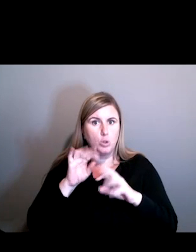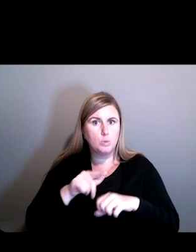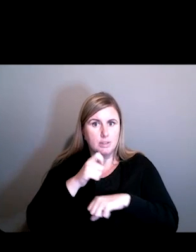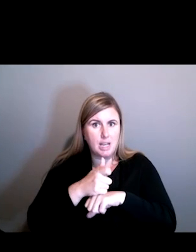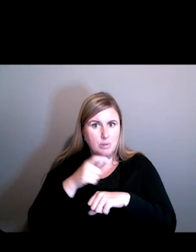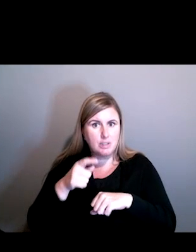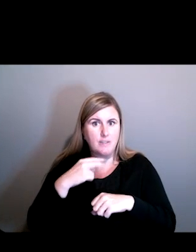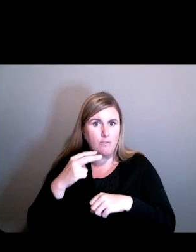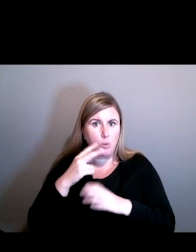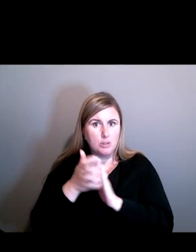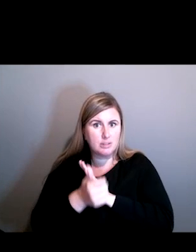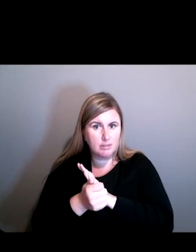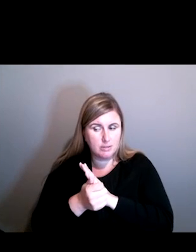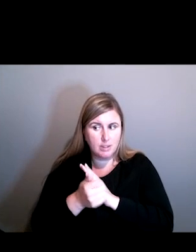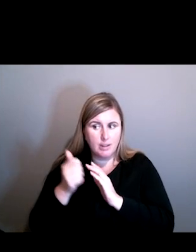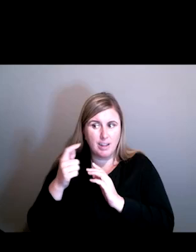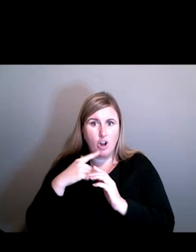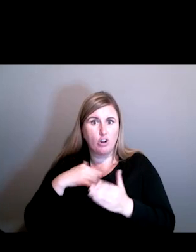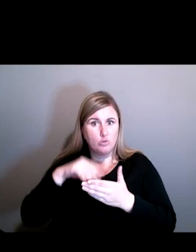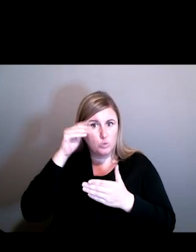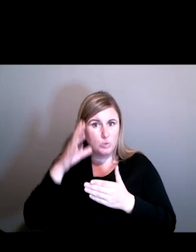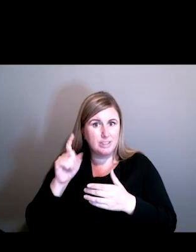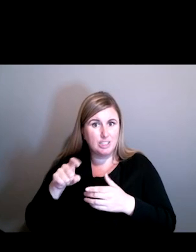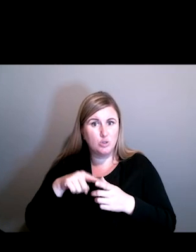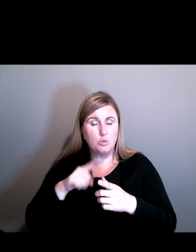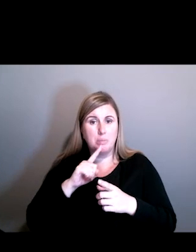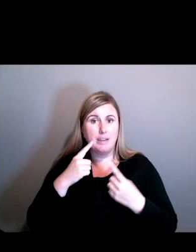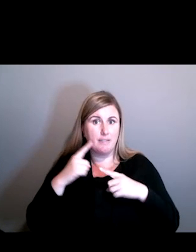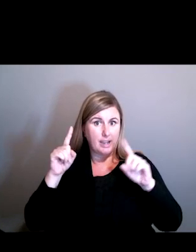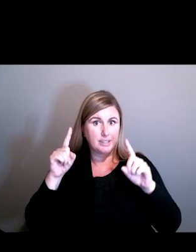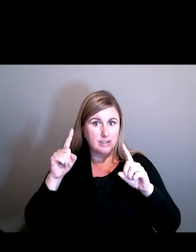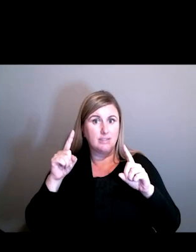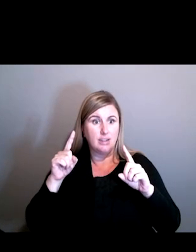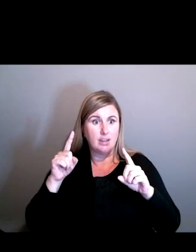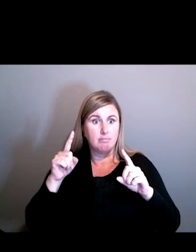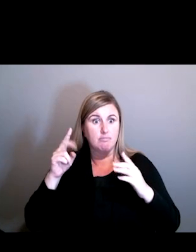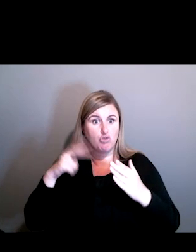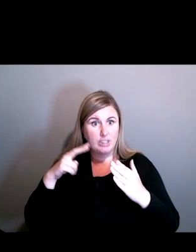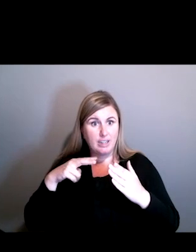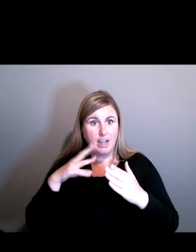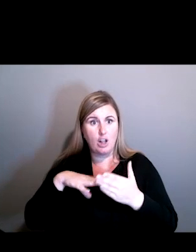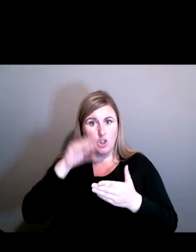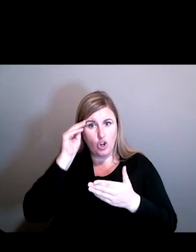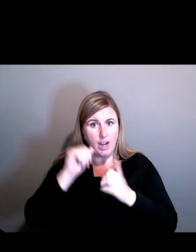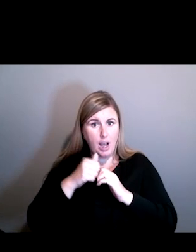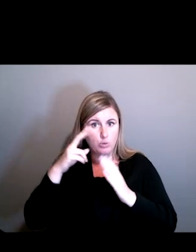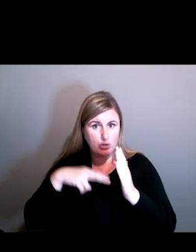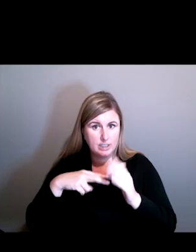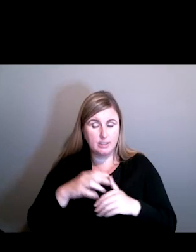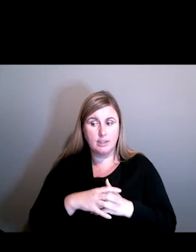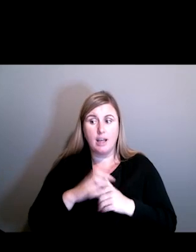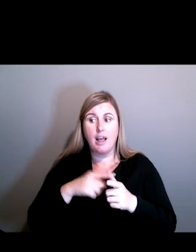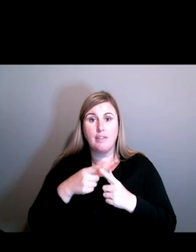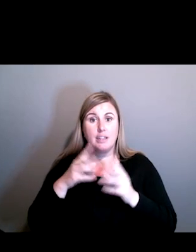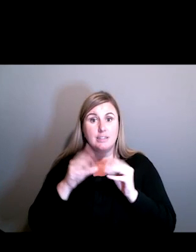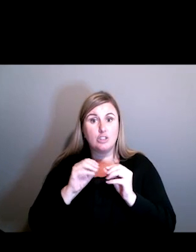so important to establish these verbal skills that our students need in order to be effective at reading and learning how